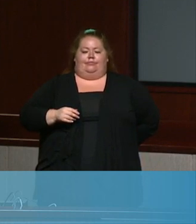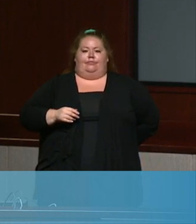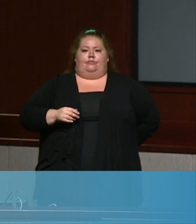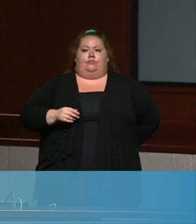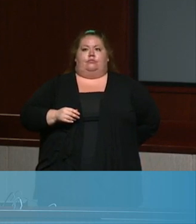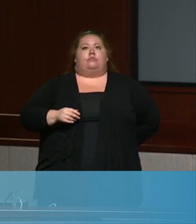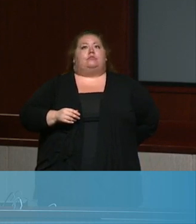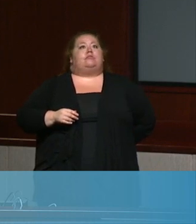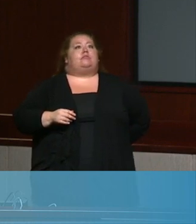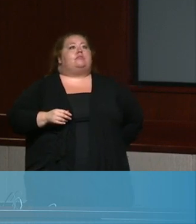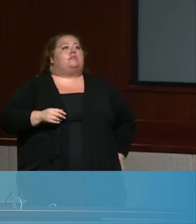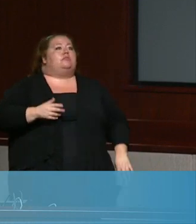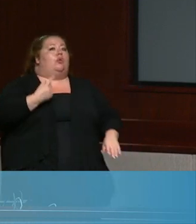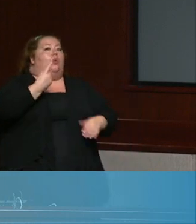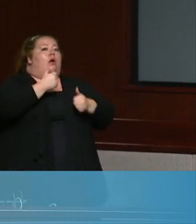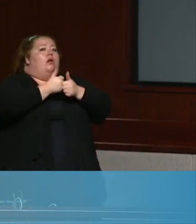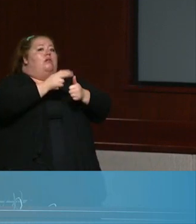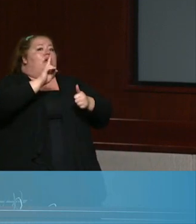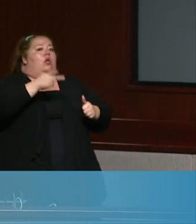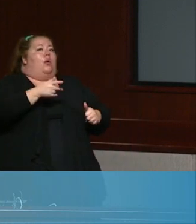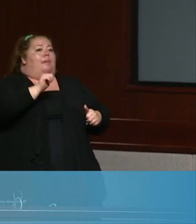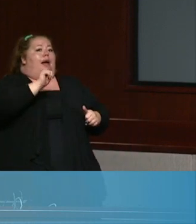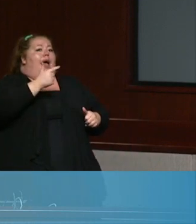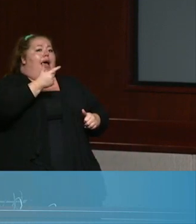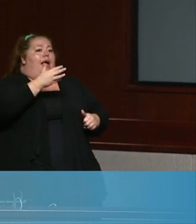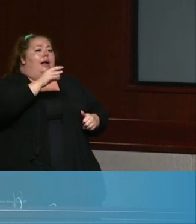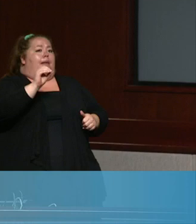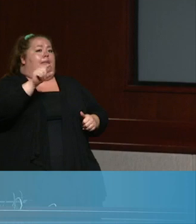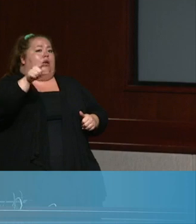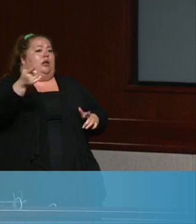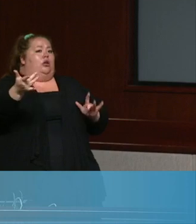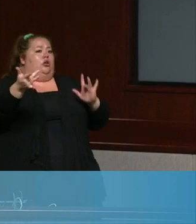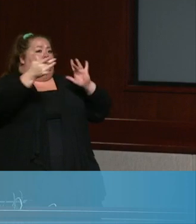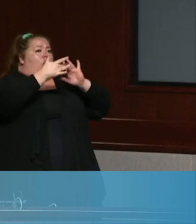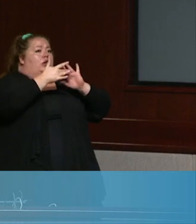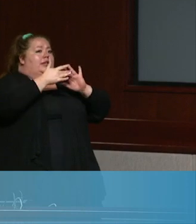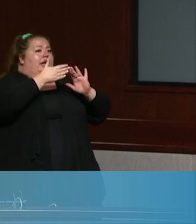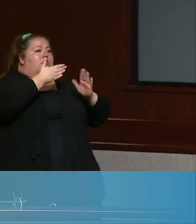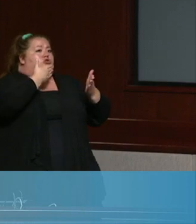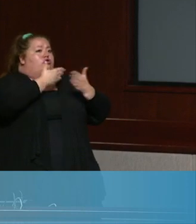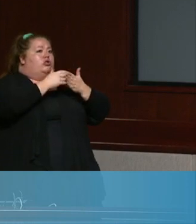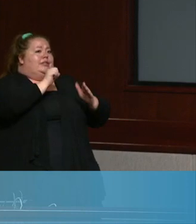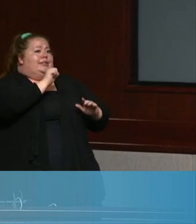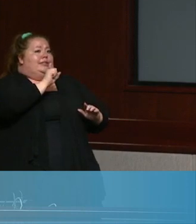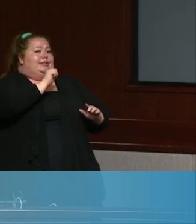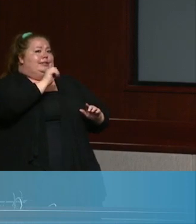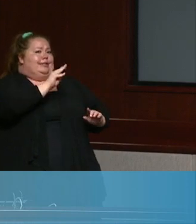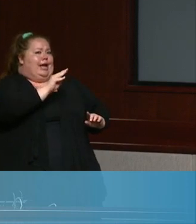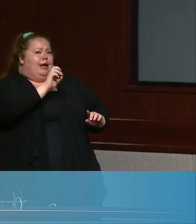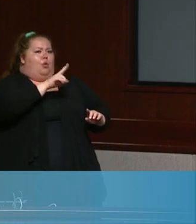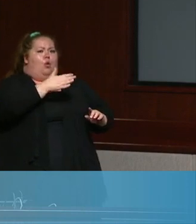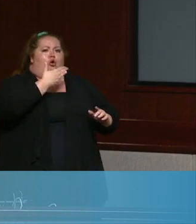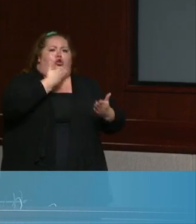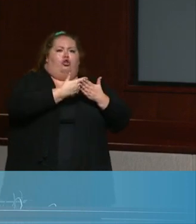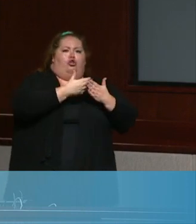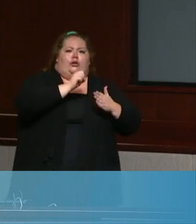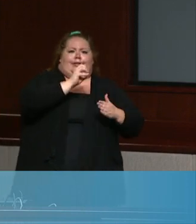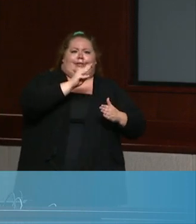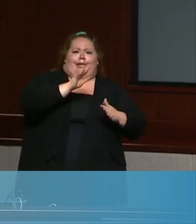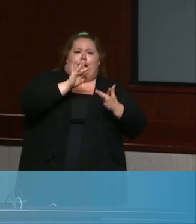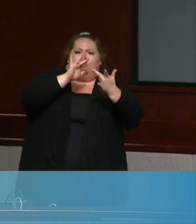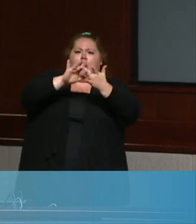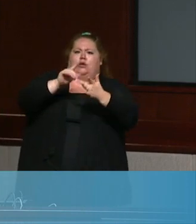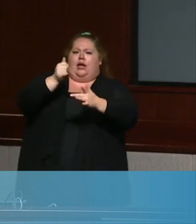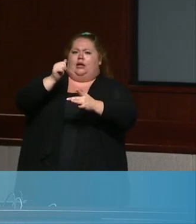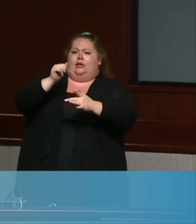Just one follow-up. So the agriculture companies reach out to Good Samaritan, or Samaritan reaches out to the ag companies and they schedule based off that? Is